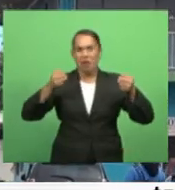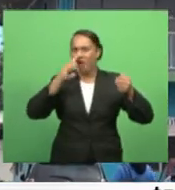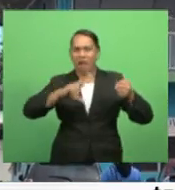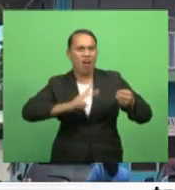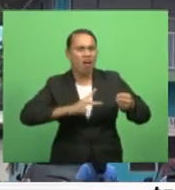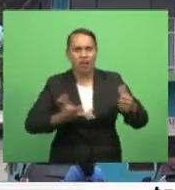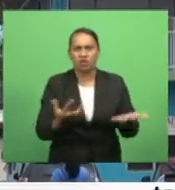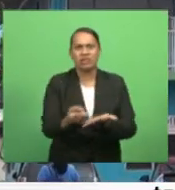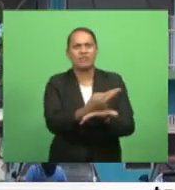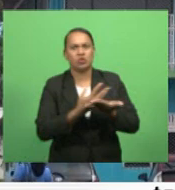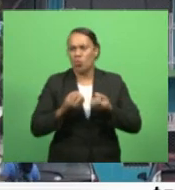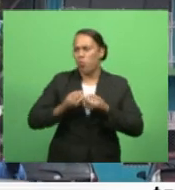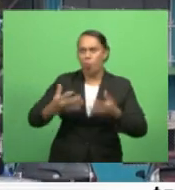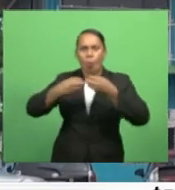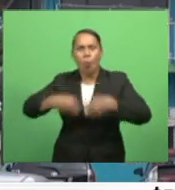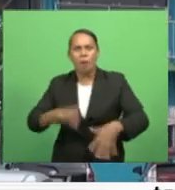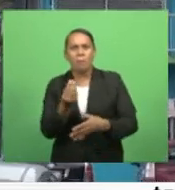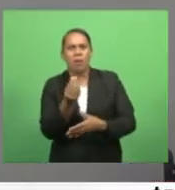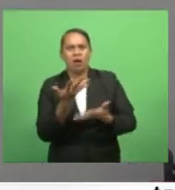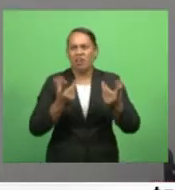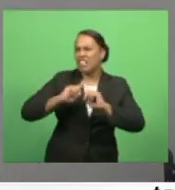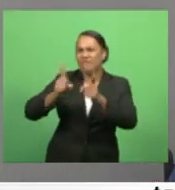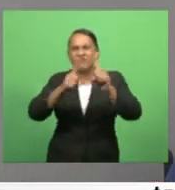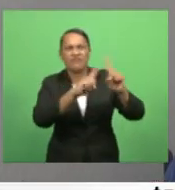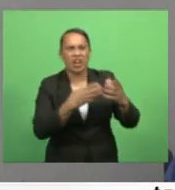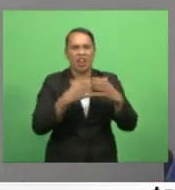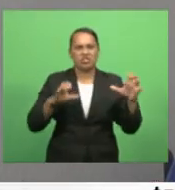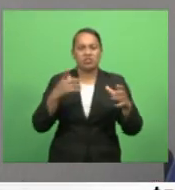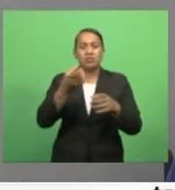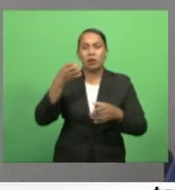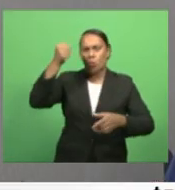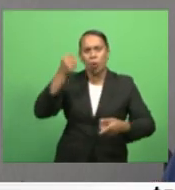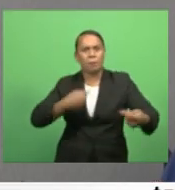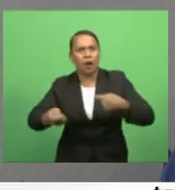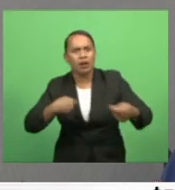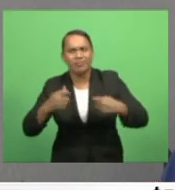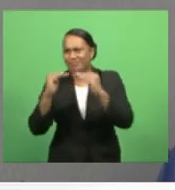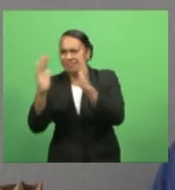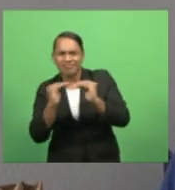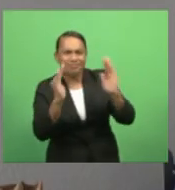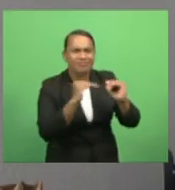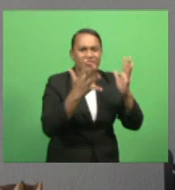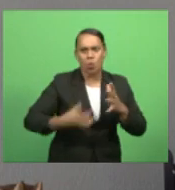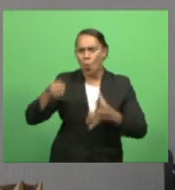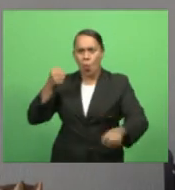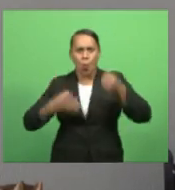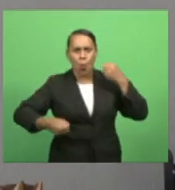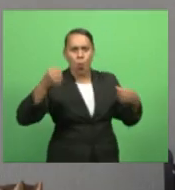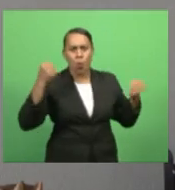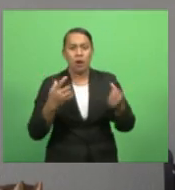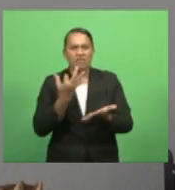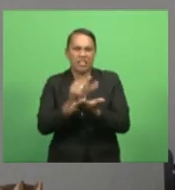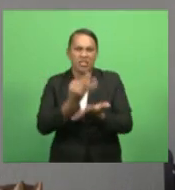because of the waiver of market stall fees. We've done a calculation, it comes to roughly around $280,000 a